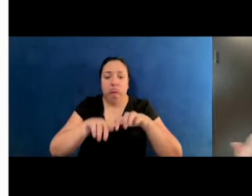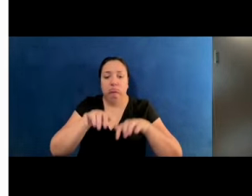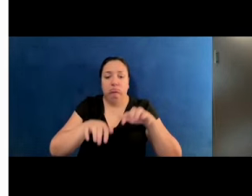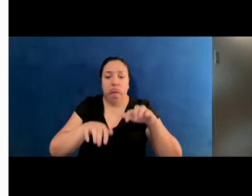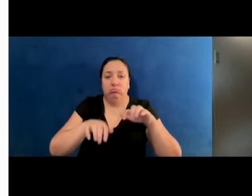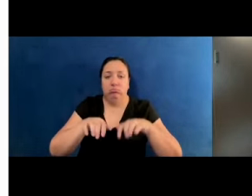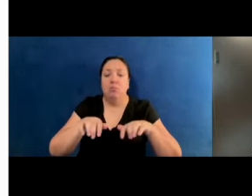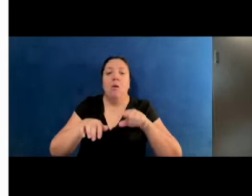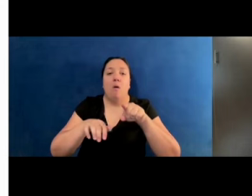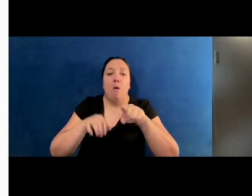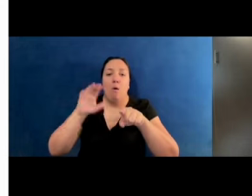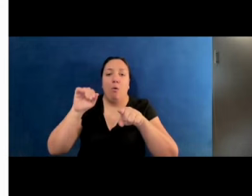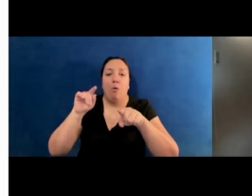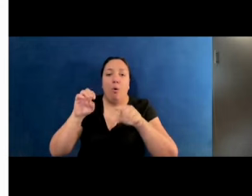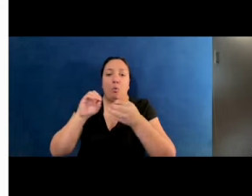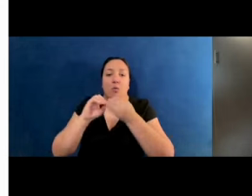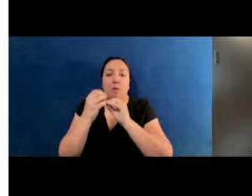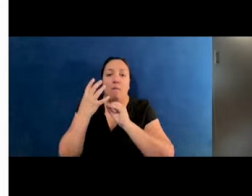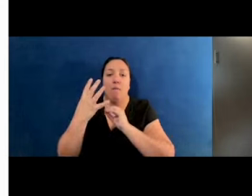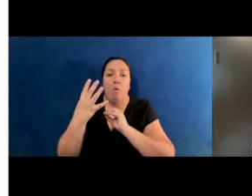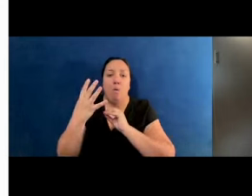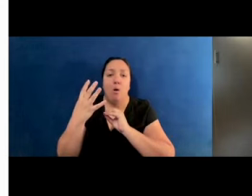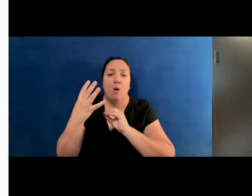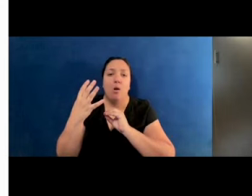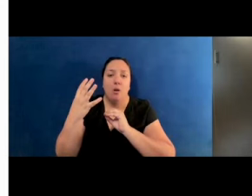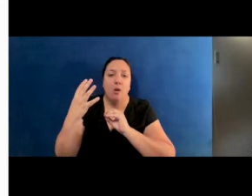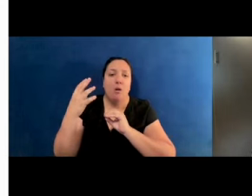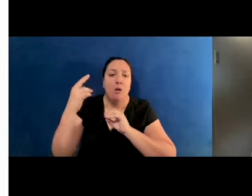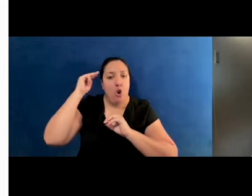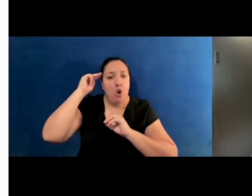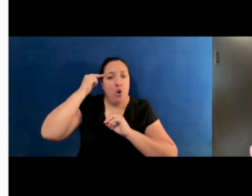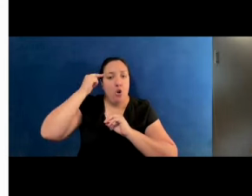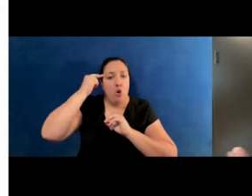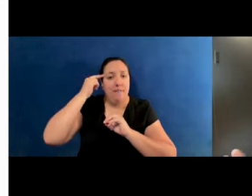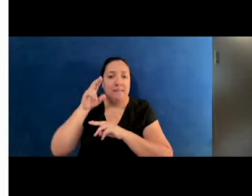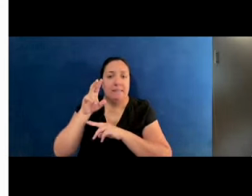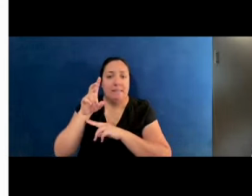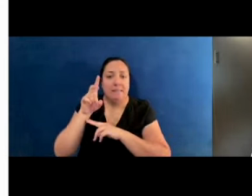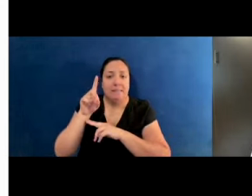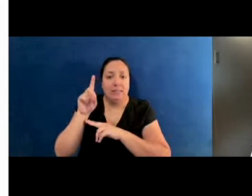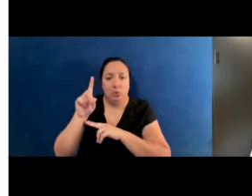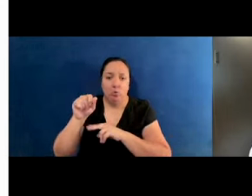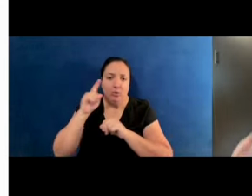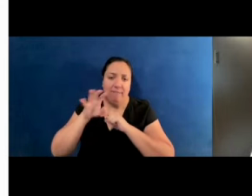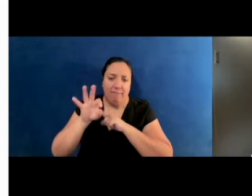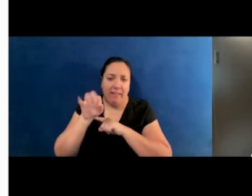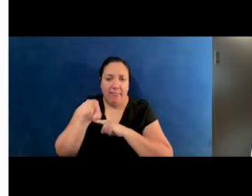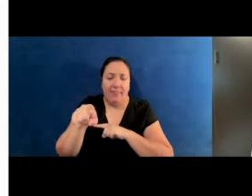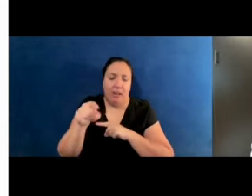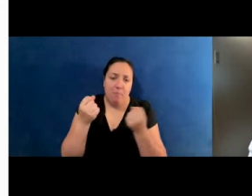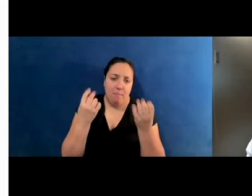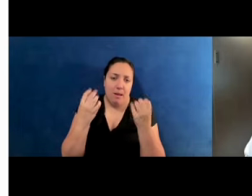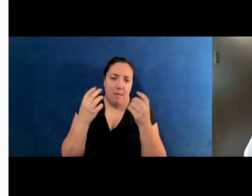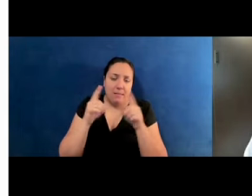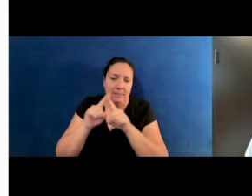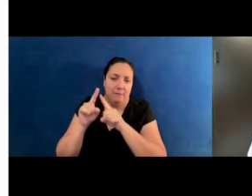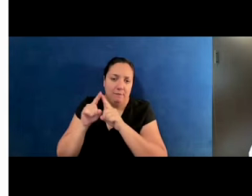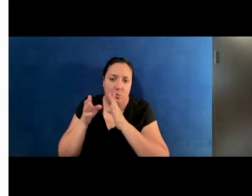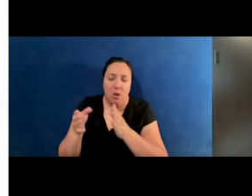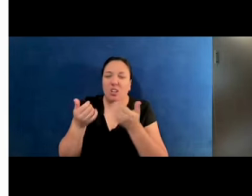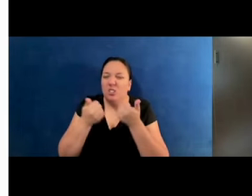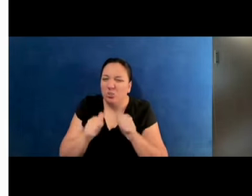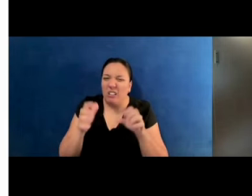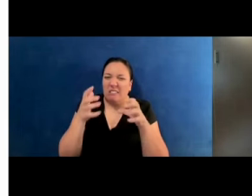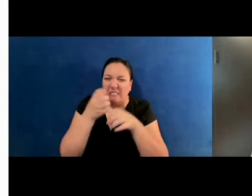number 4, nervous disorder, where cerebral palsy is found. So you can find it multiple different ways. So again, we're trying to make it as